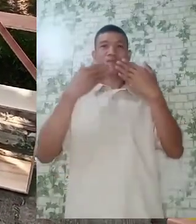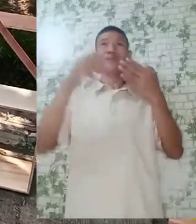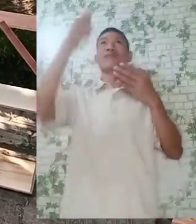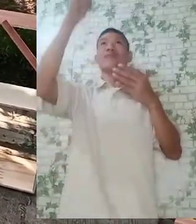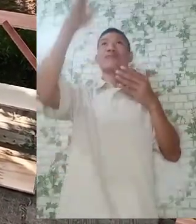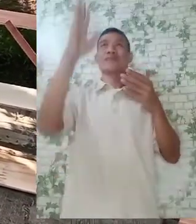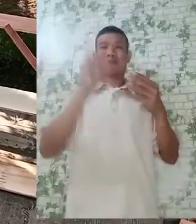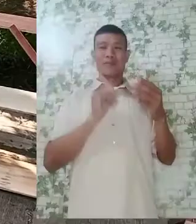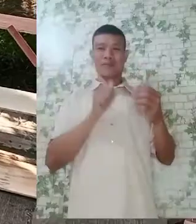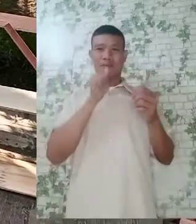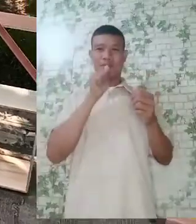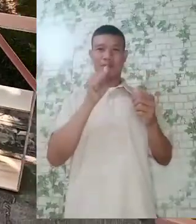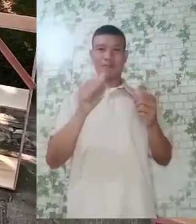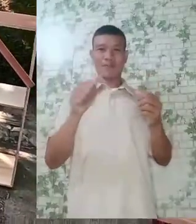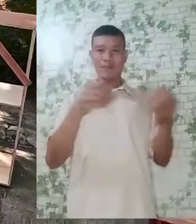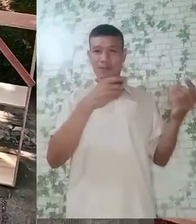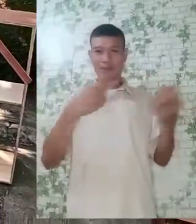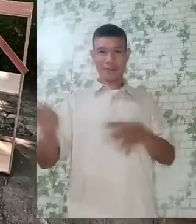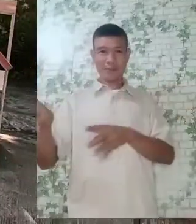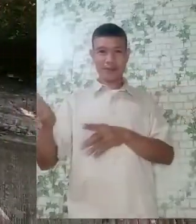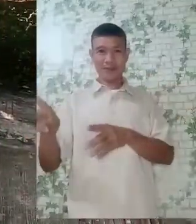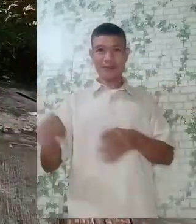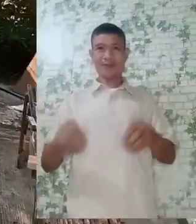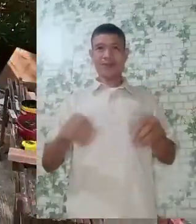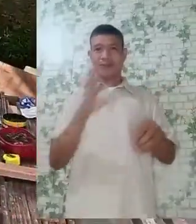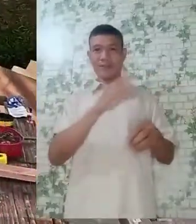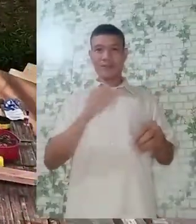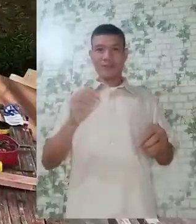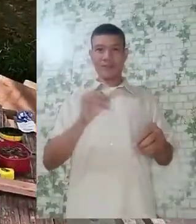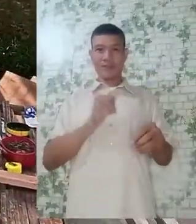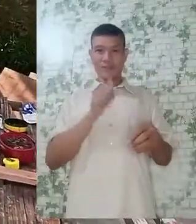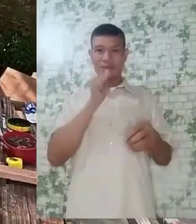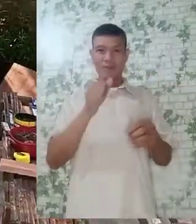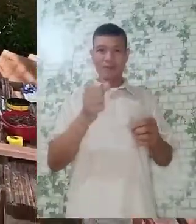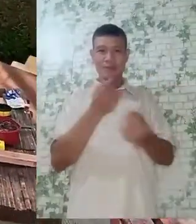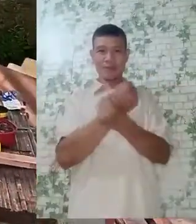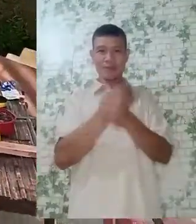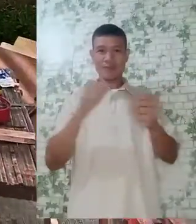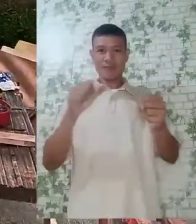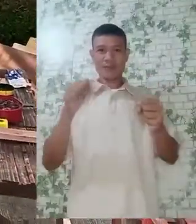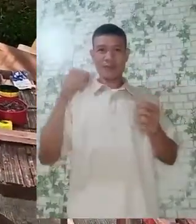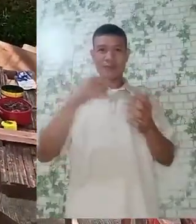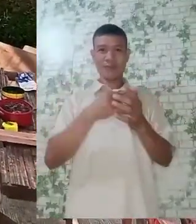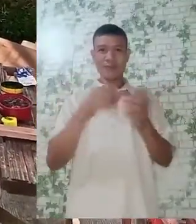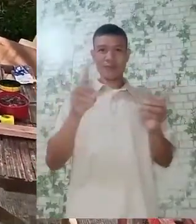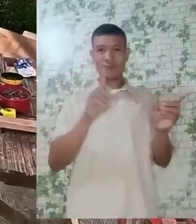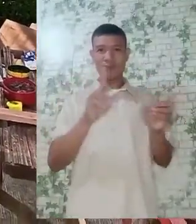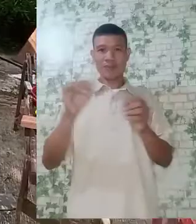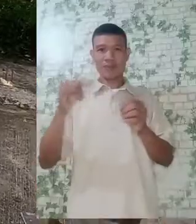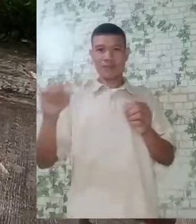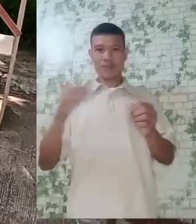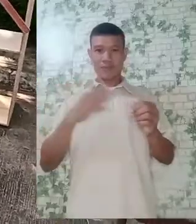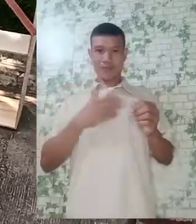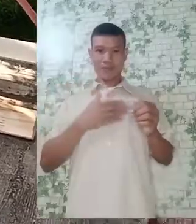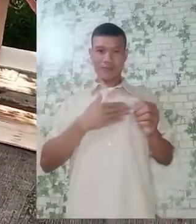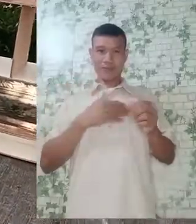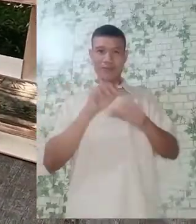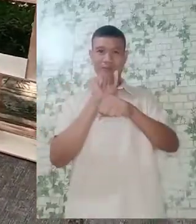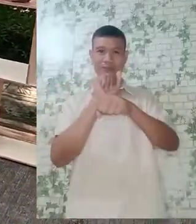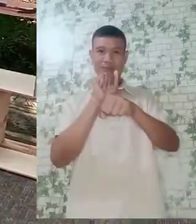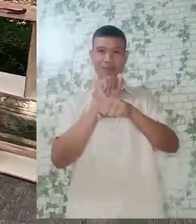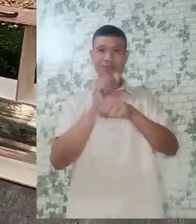So thanks God, I'm done and I am safe while doing my